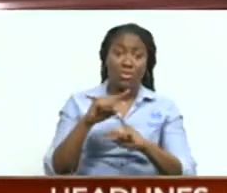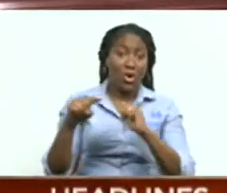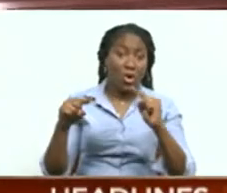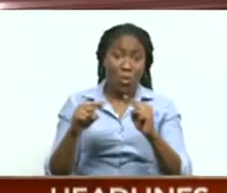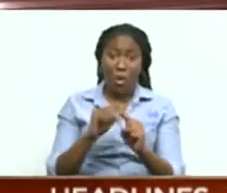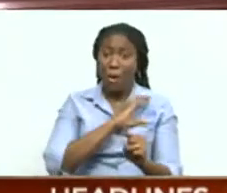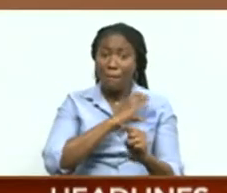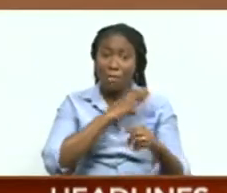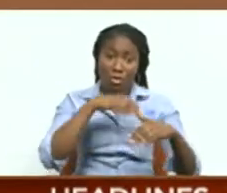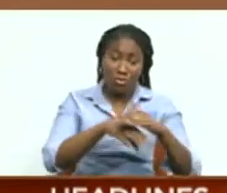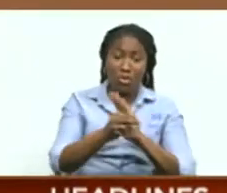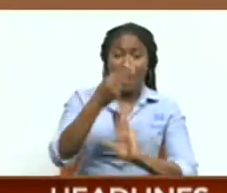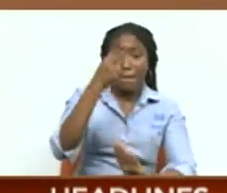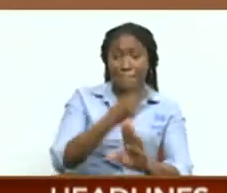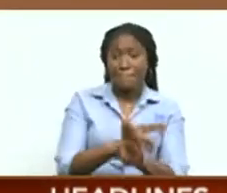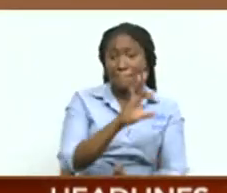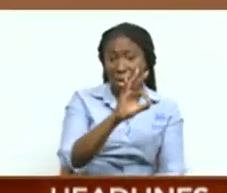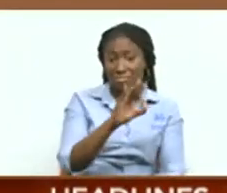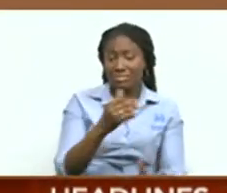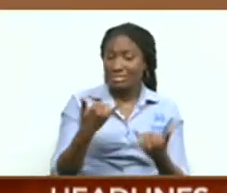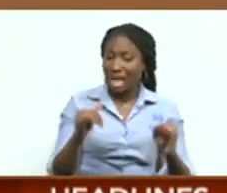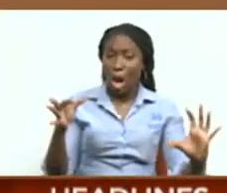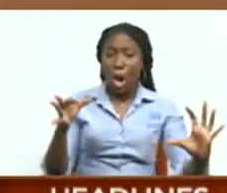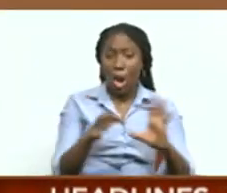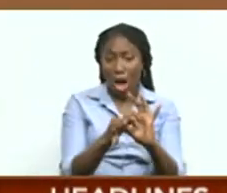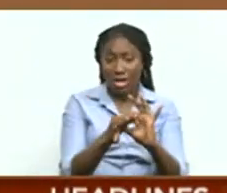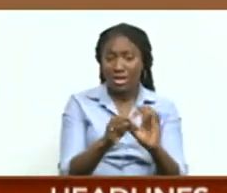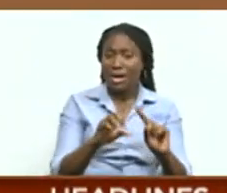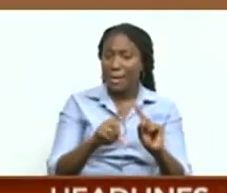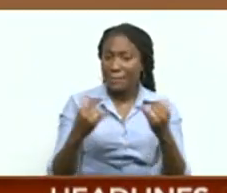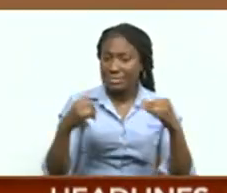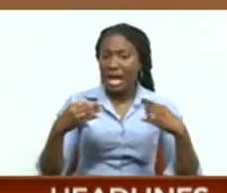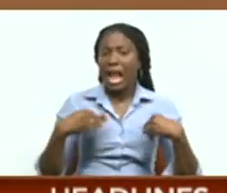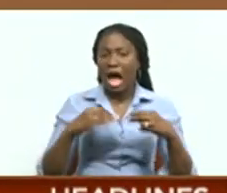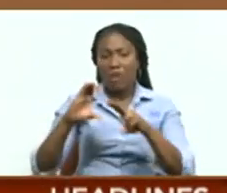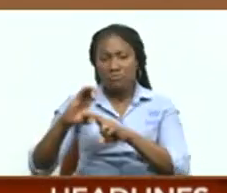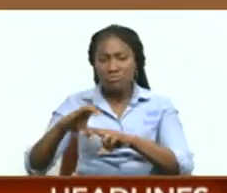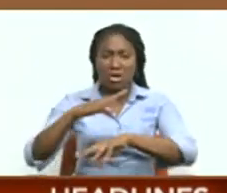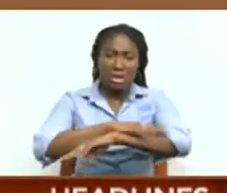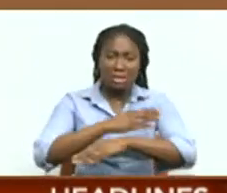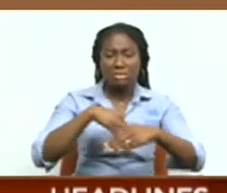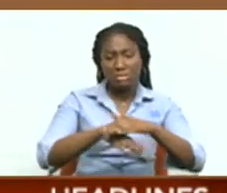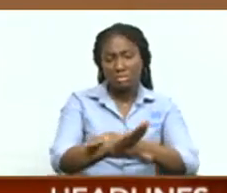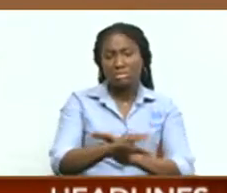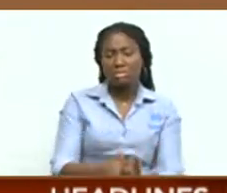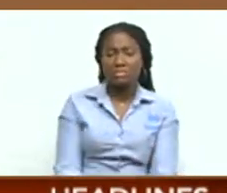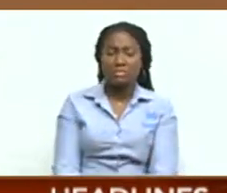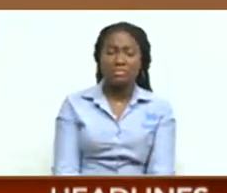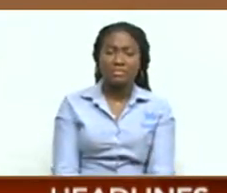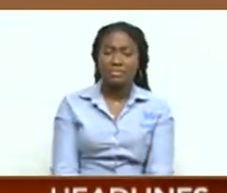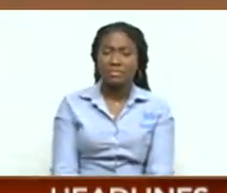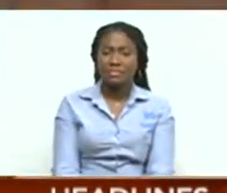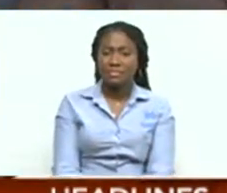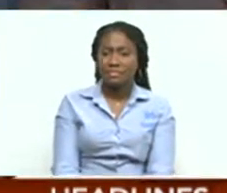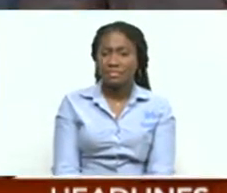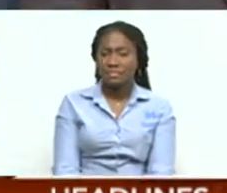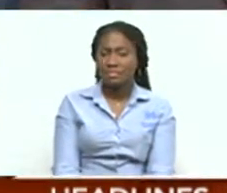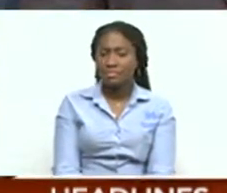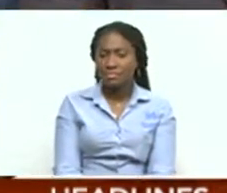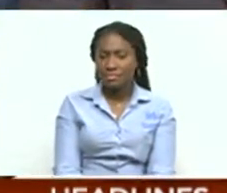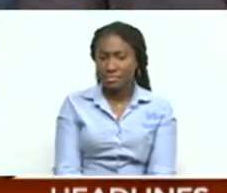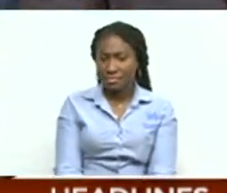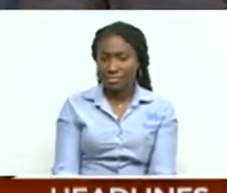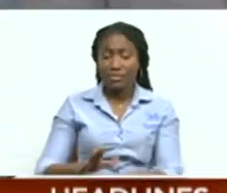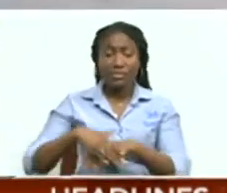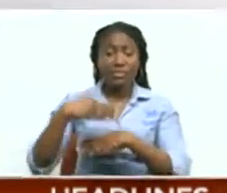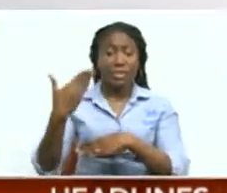on March 9th. While the doors remained locked, there was still furniture inside the building. Jensen Lavend, CNC3 News. Still to